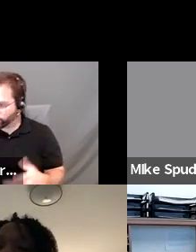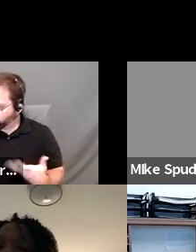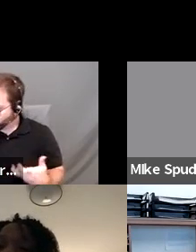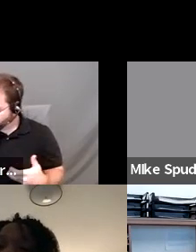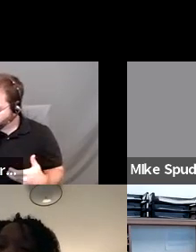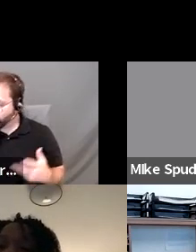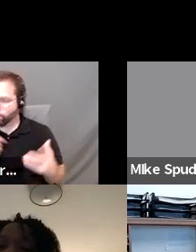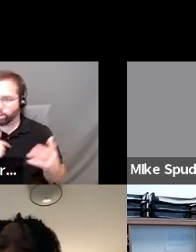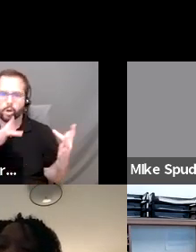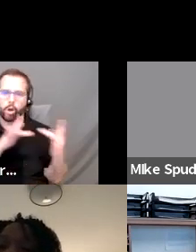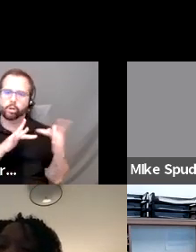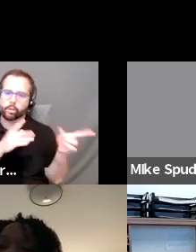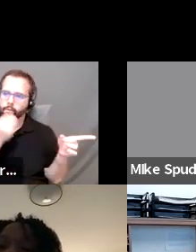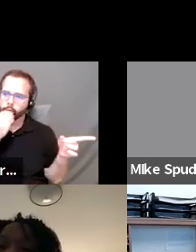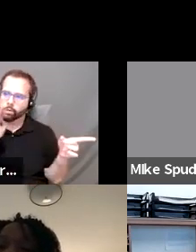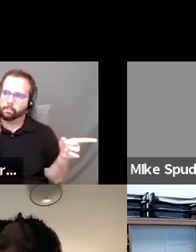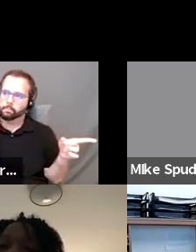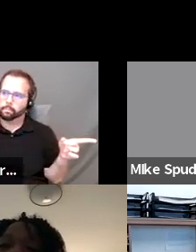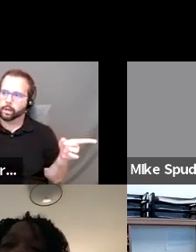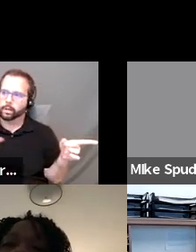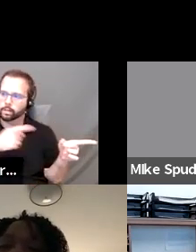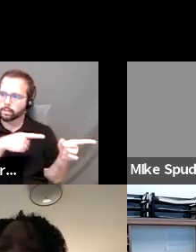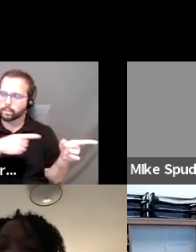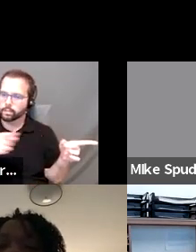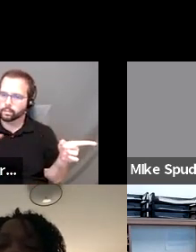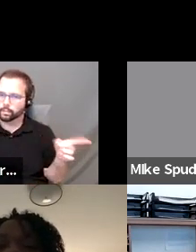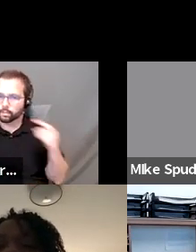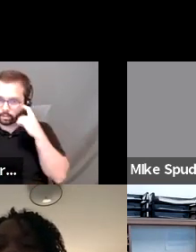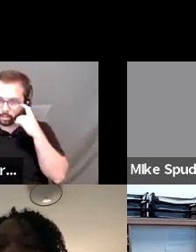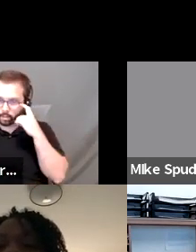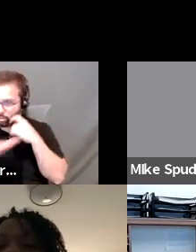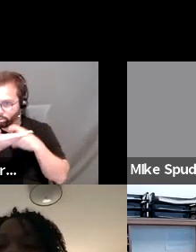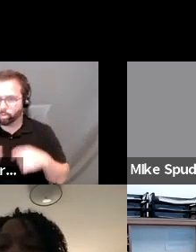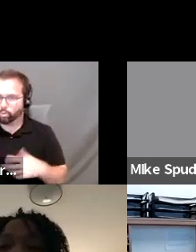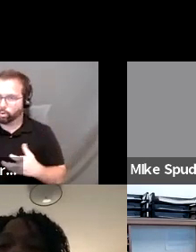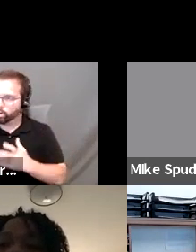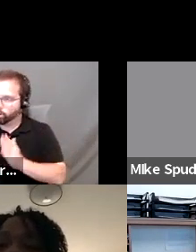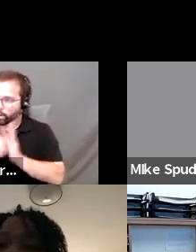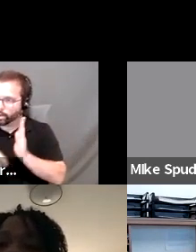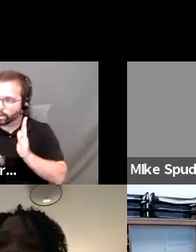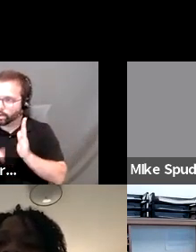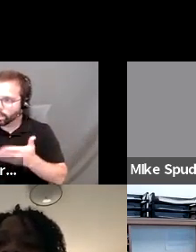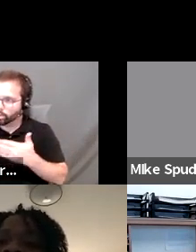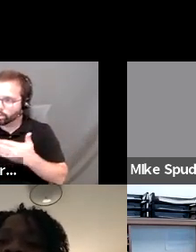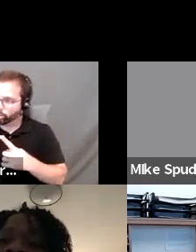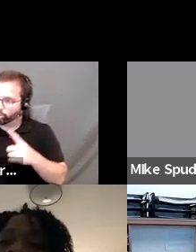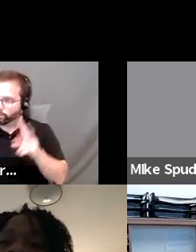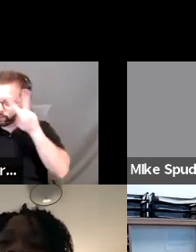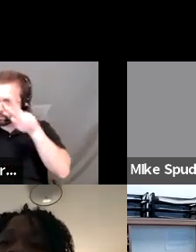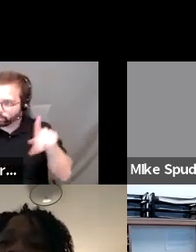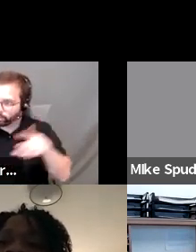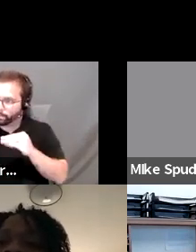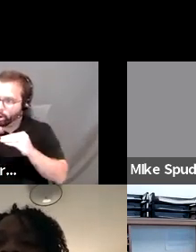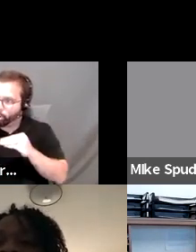sign things up. And there you go, advocacy for the week. It's fantastic. You want to write a letter to the vice president about, the